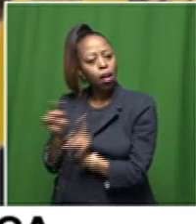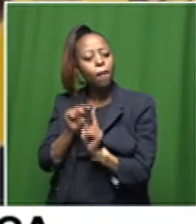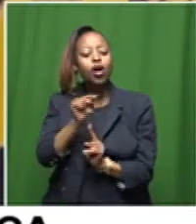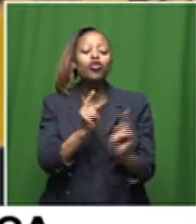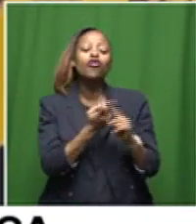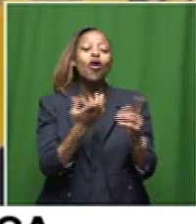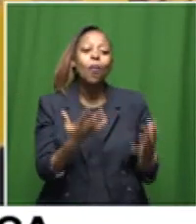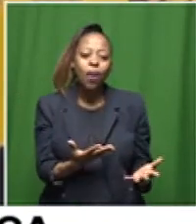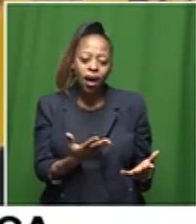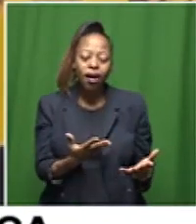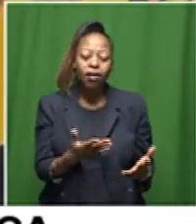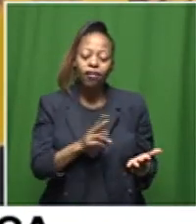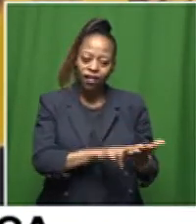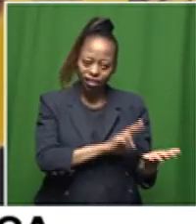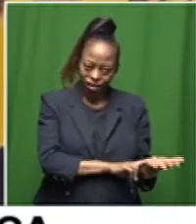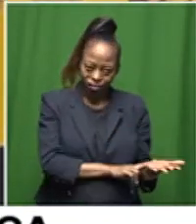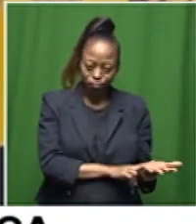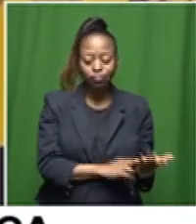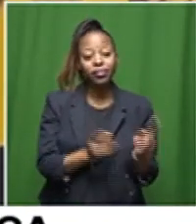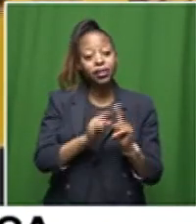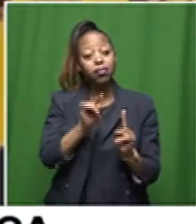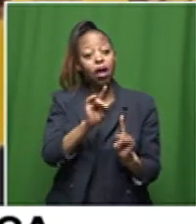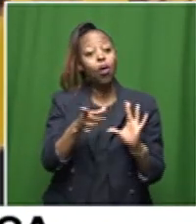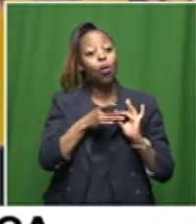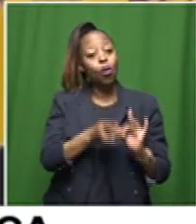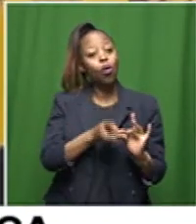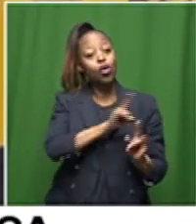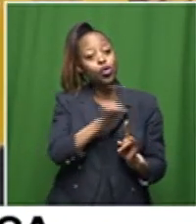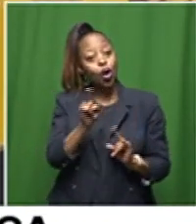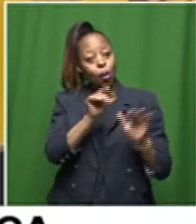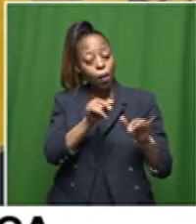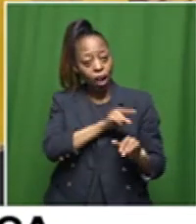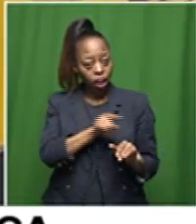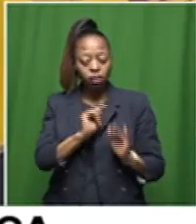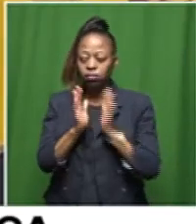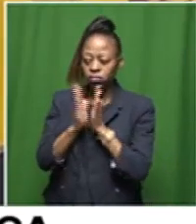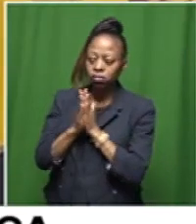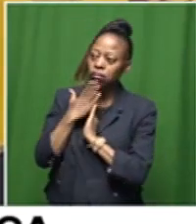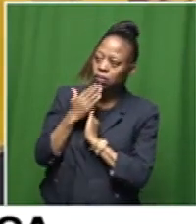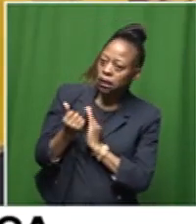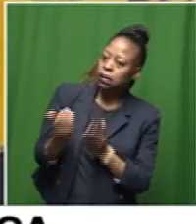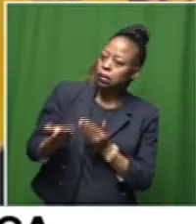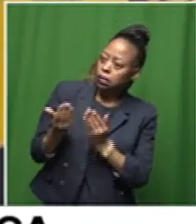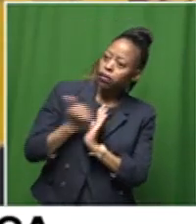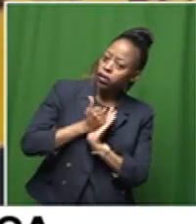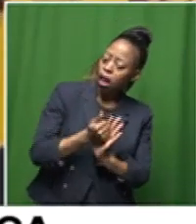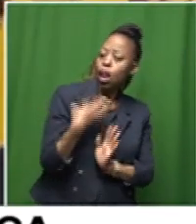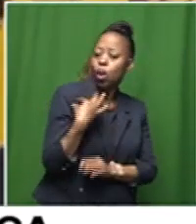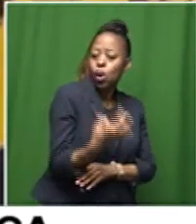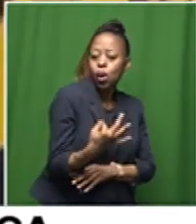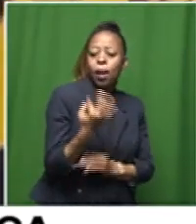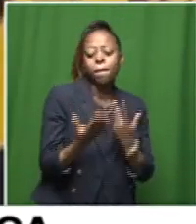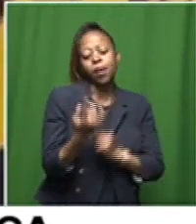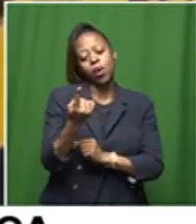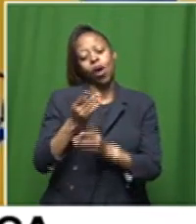originates from Hachikunda Marem. He has got the link, those are his people. We then request your services to say, just give us